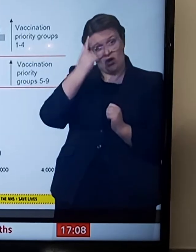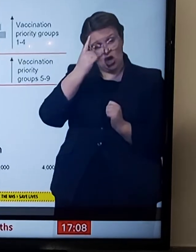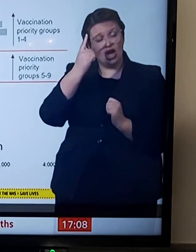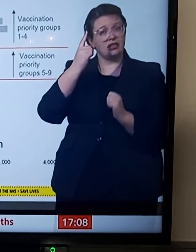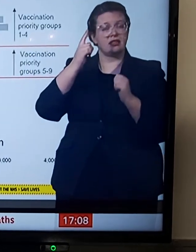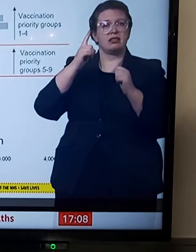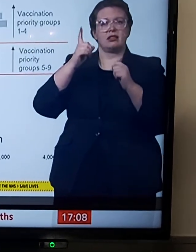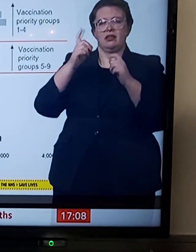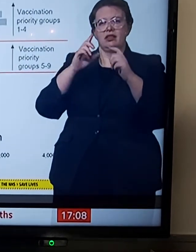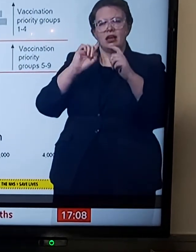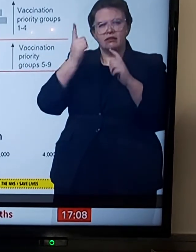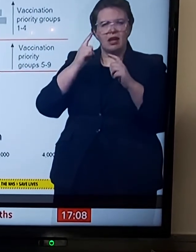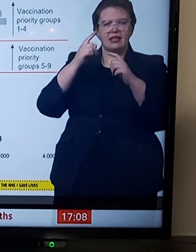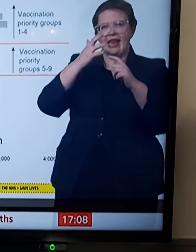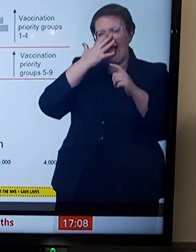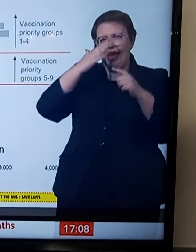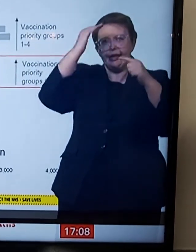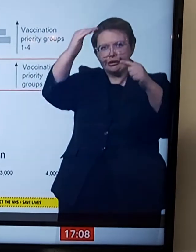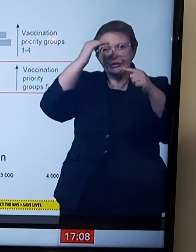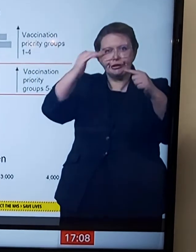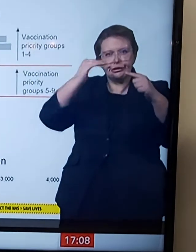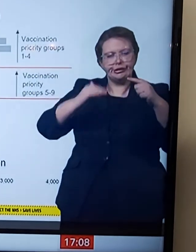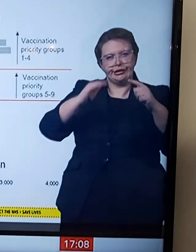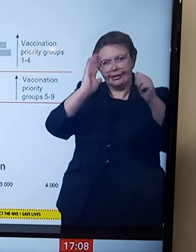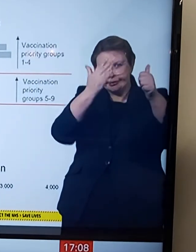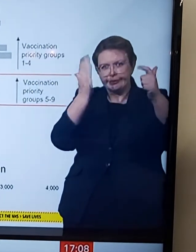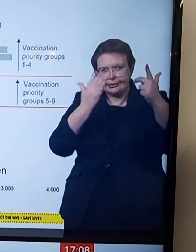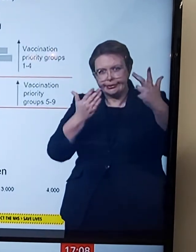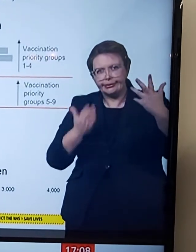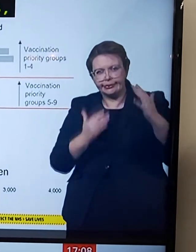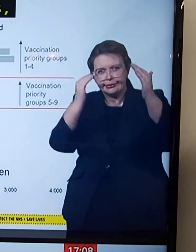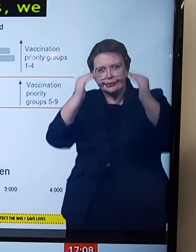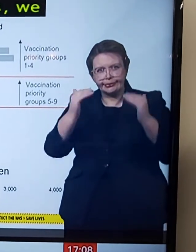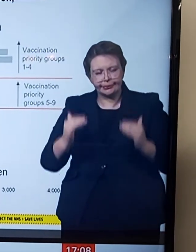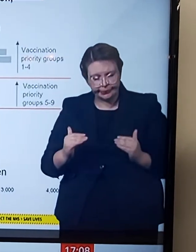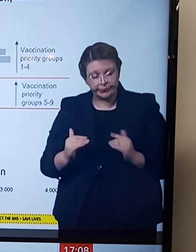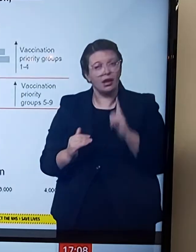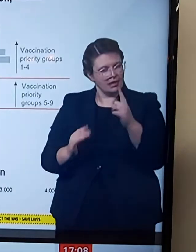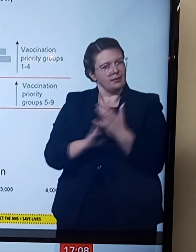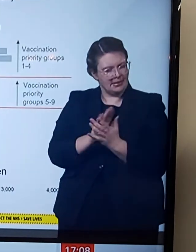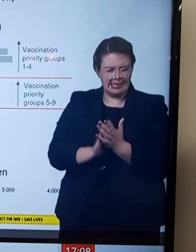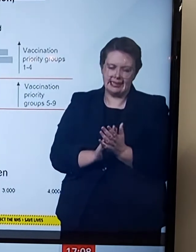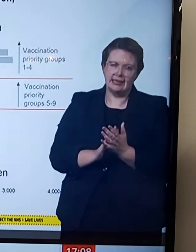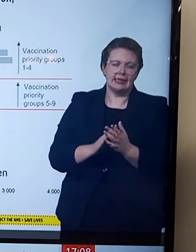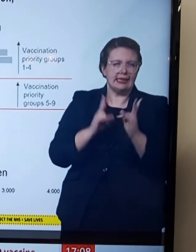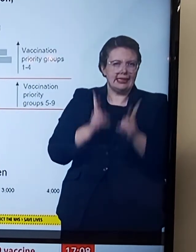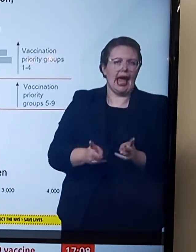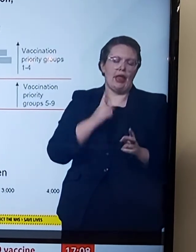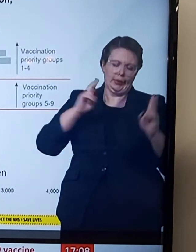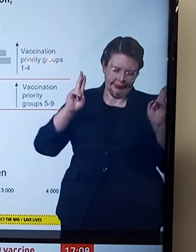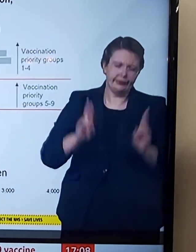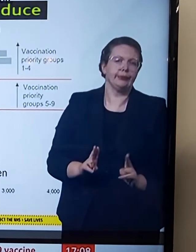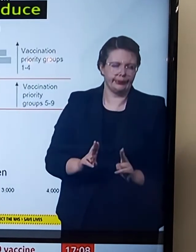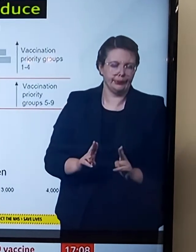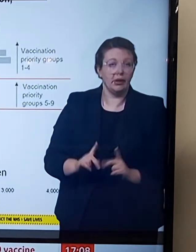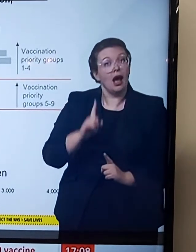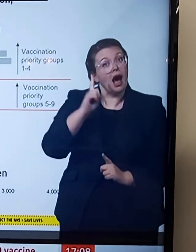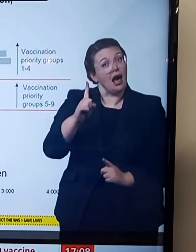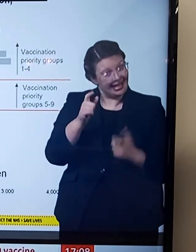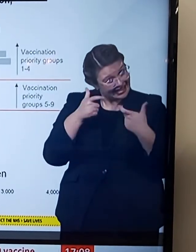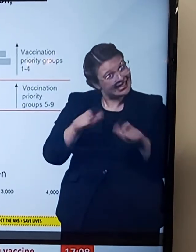reduce the number of deaths, but we will reduce by a much smaller number the number of people going into hospital, because a very large number of people go into